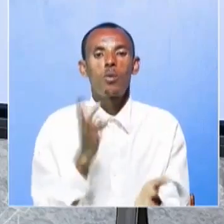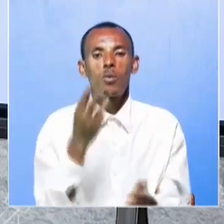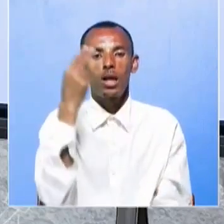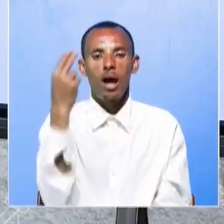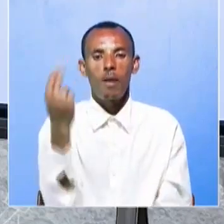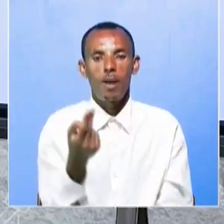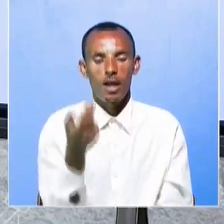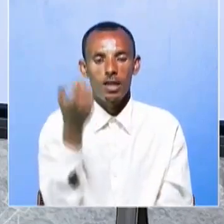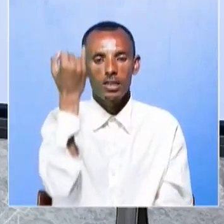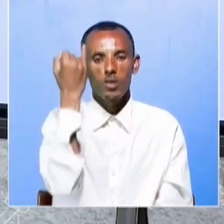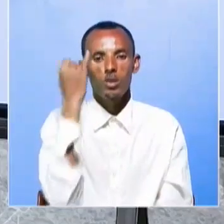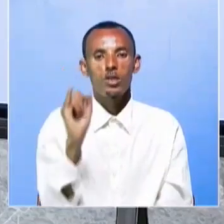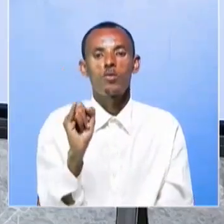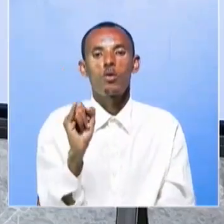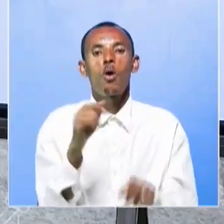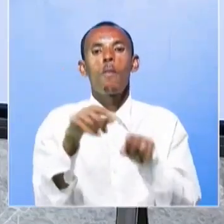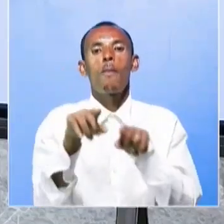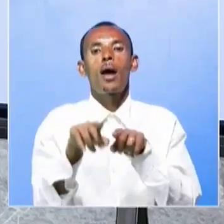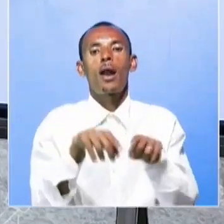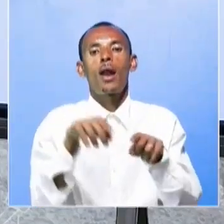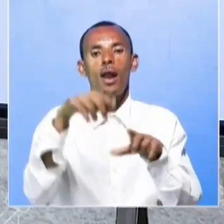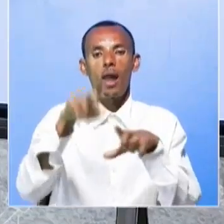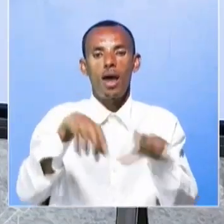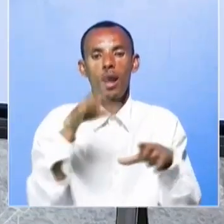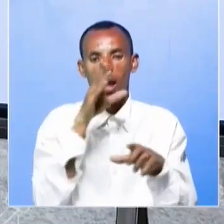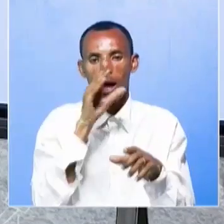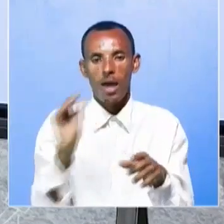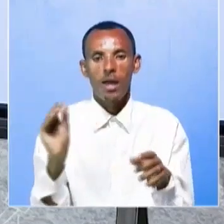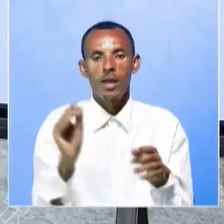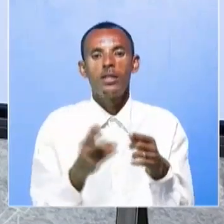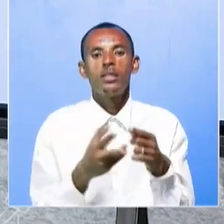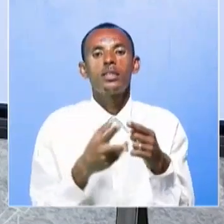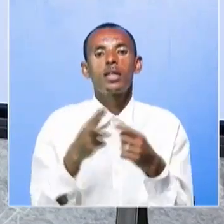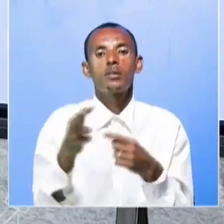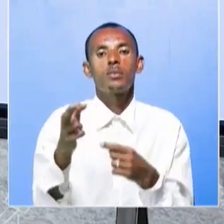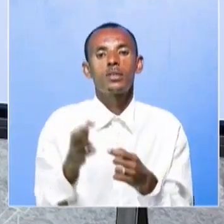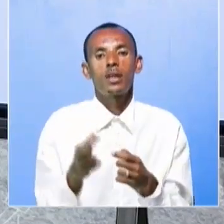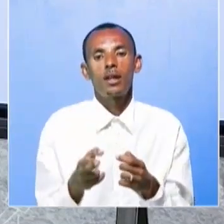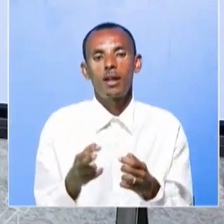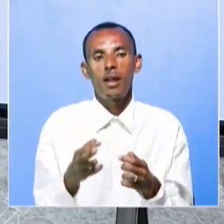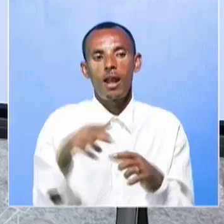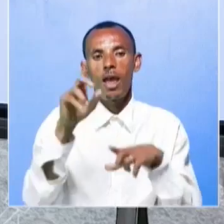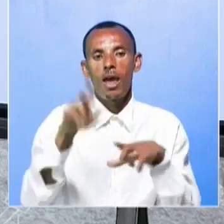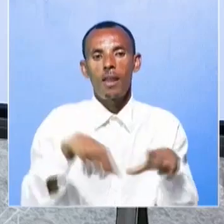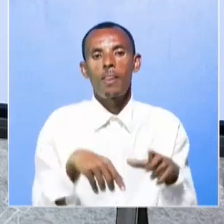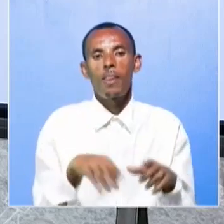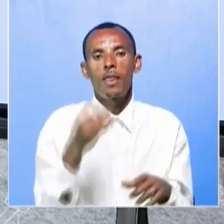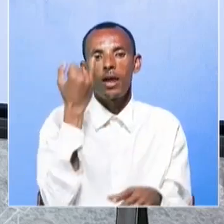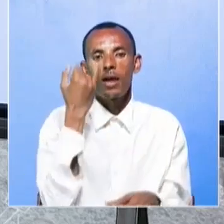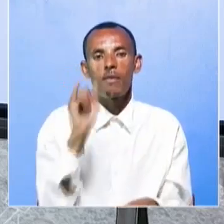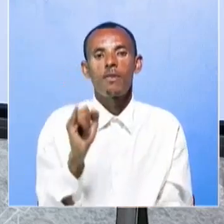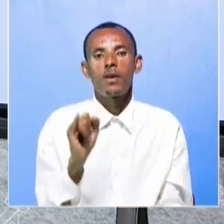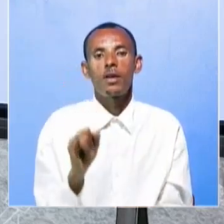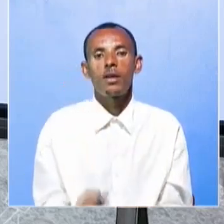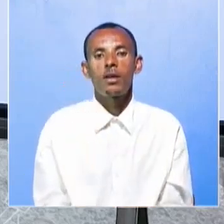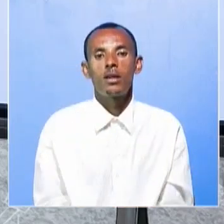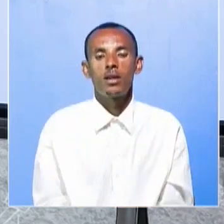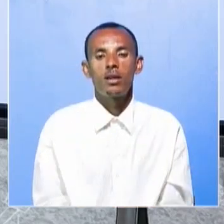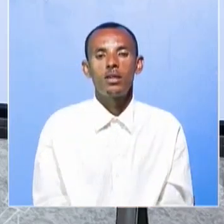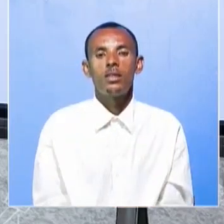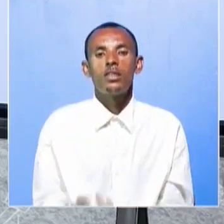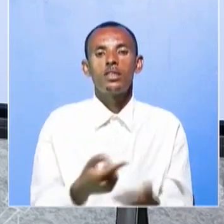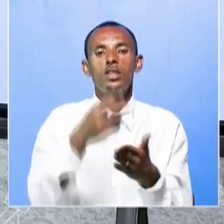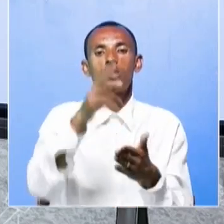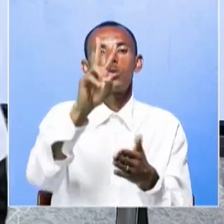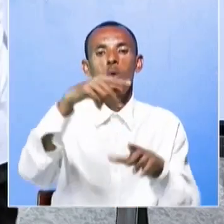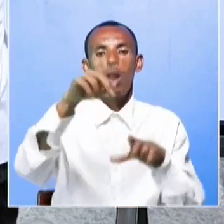the concept of parallel lines and transversal, right? So if these